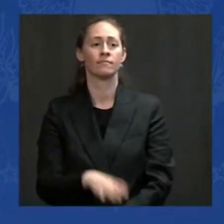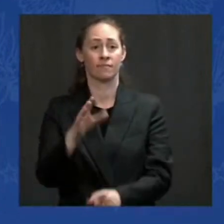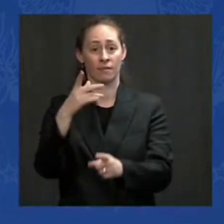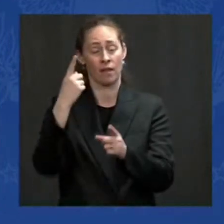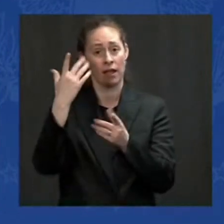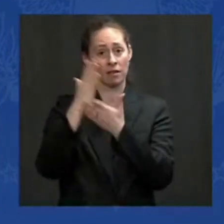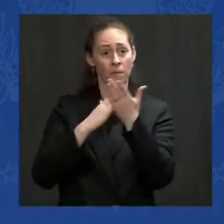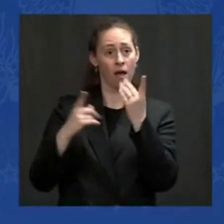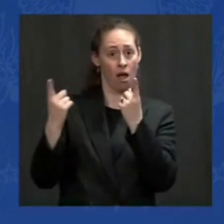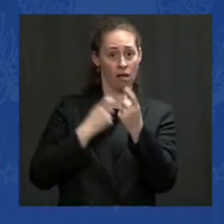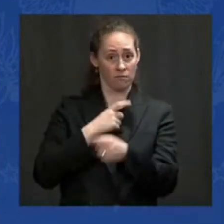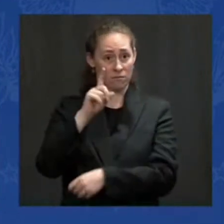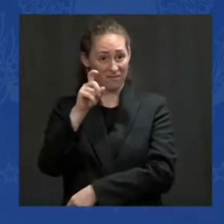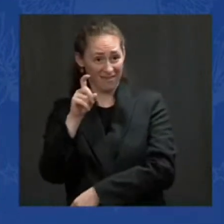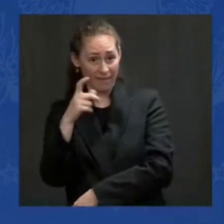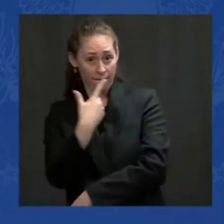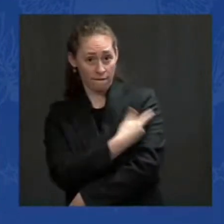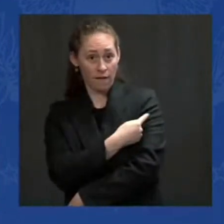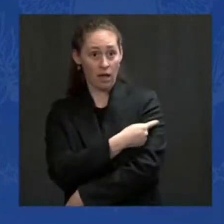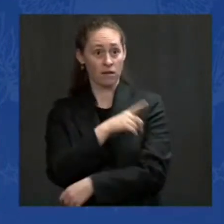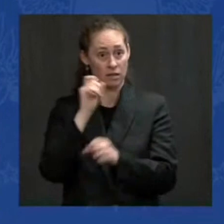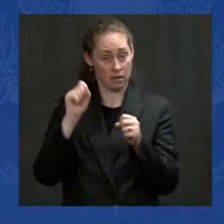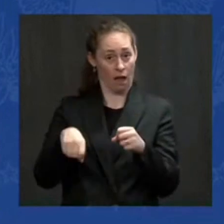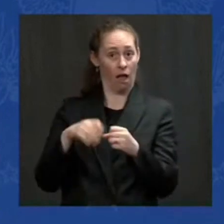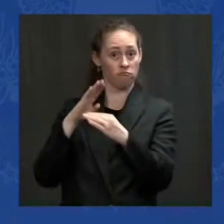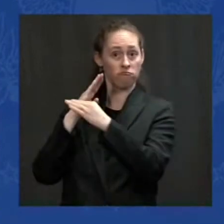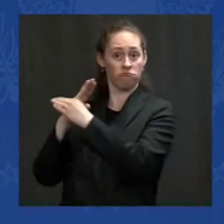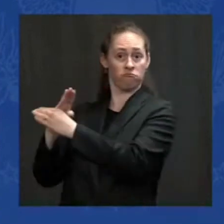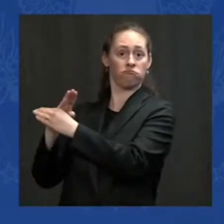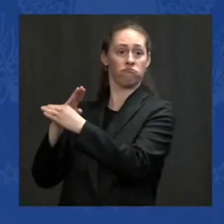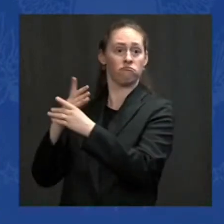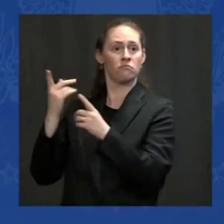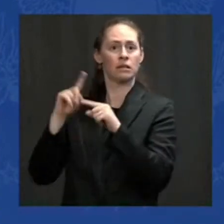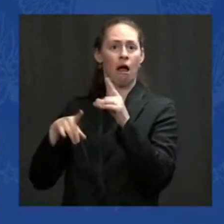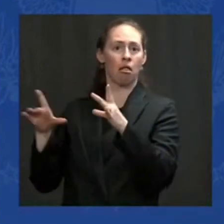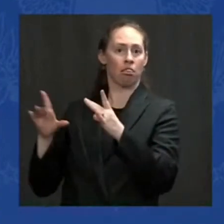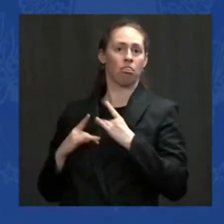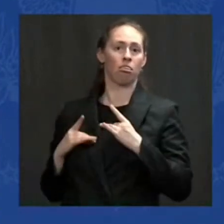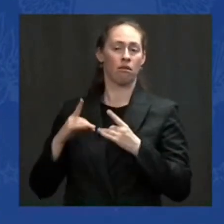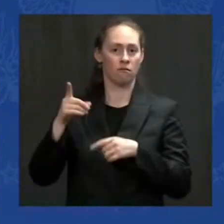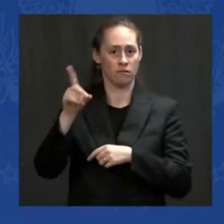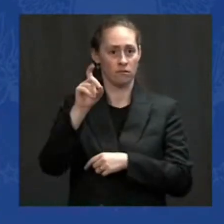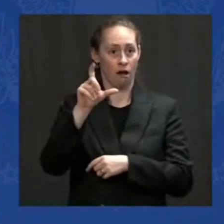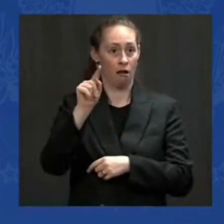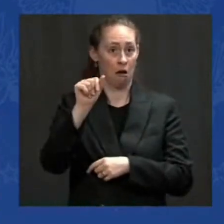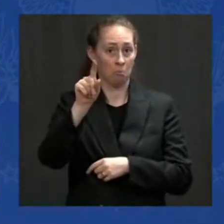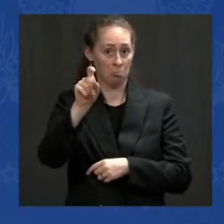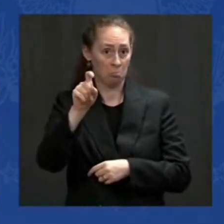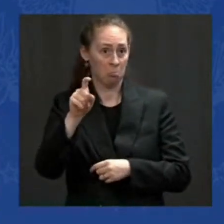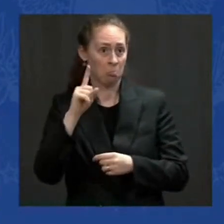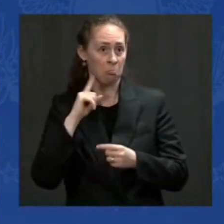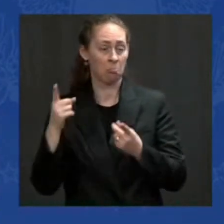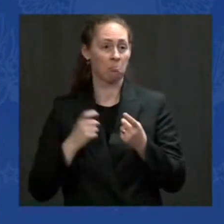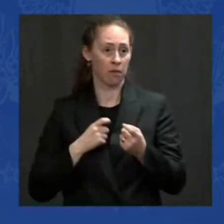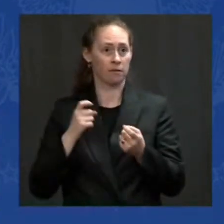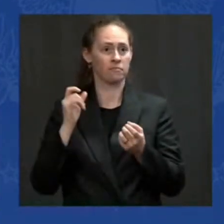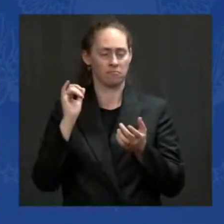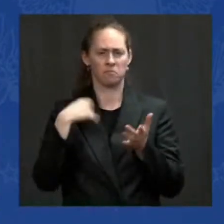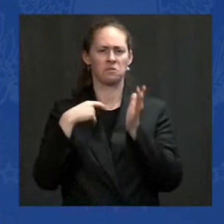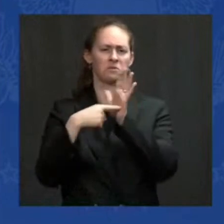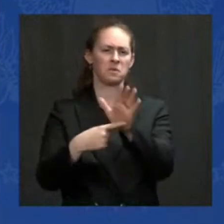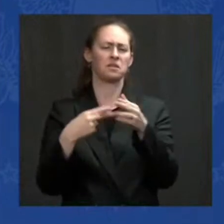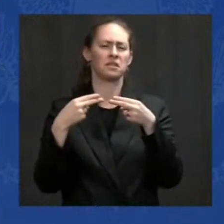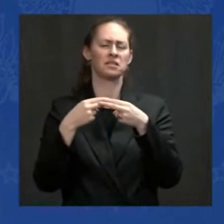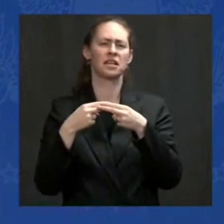they against the various aspects of disease associated with the Delta variant? If I could have the first slide.